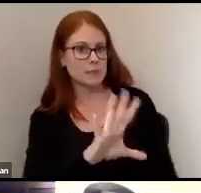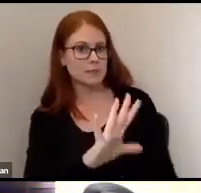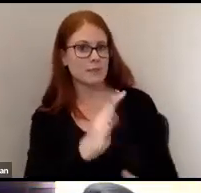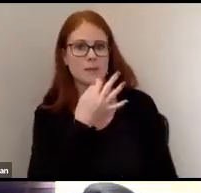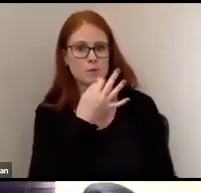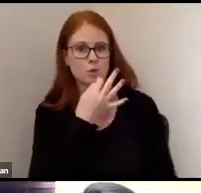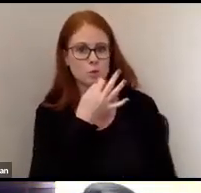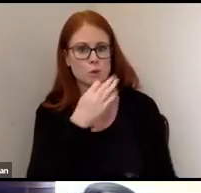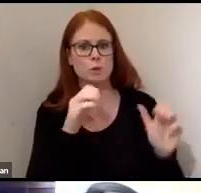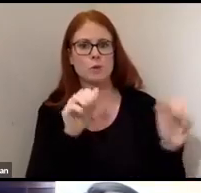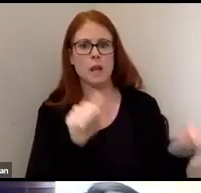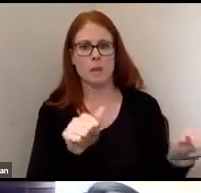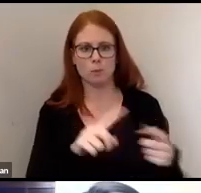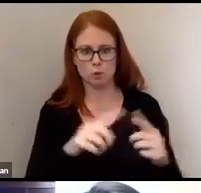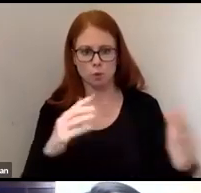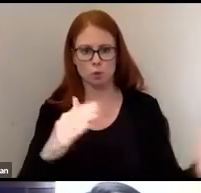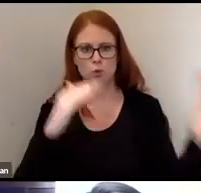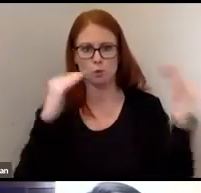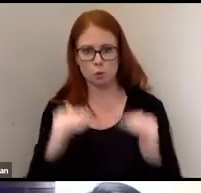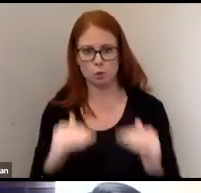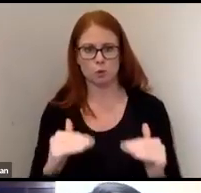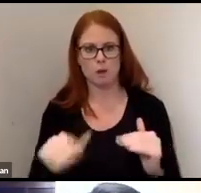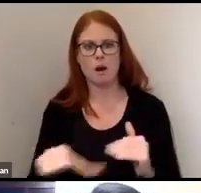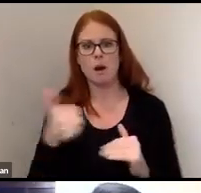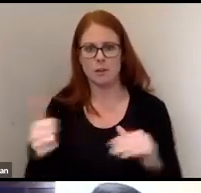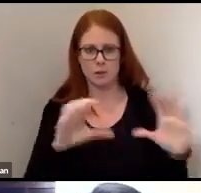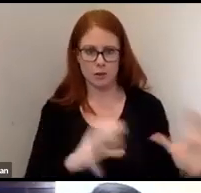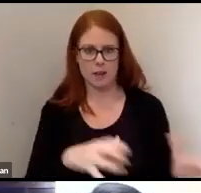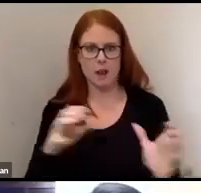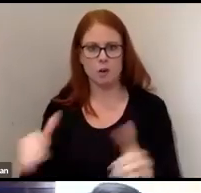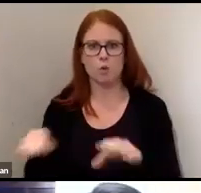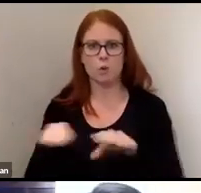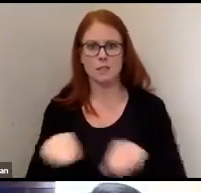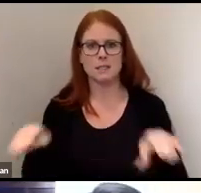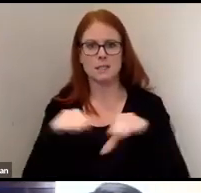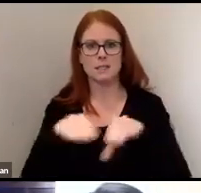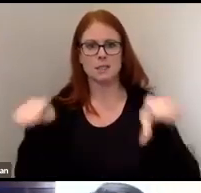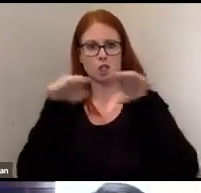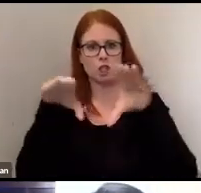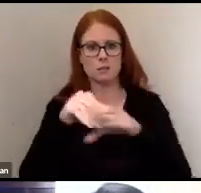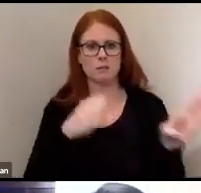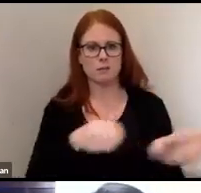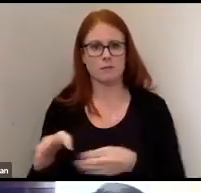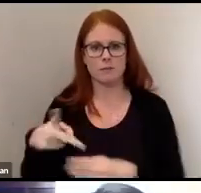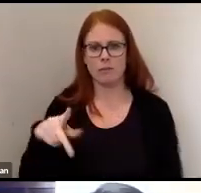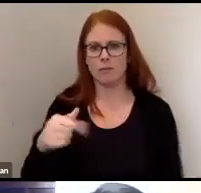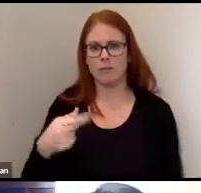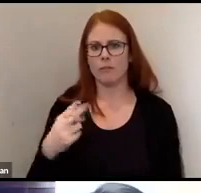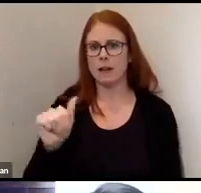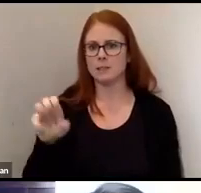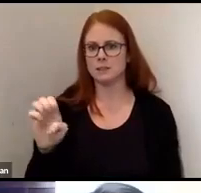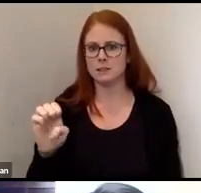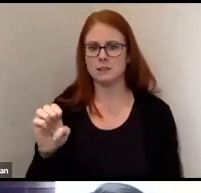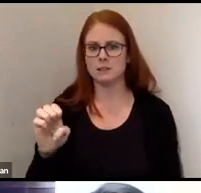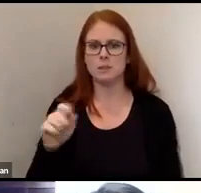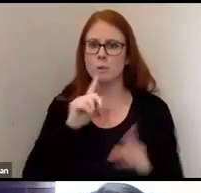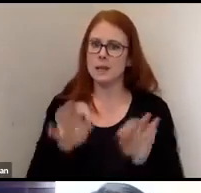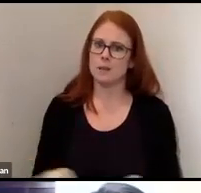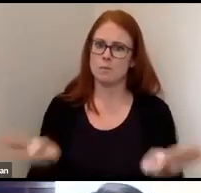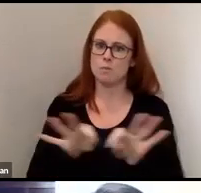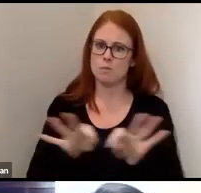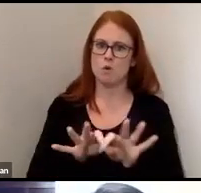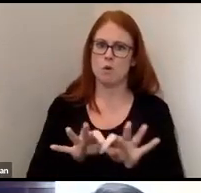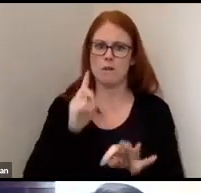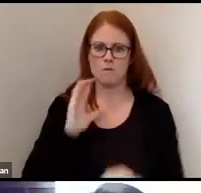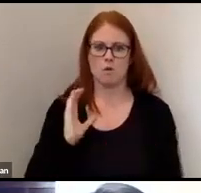and be able to move to other tiers in the phase as well as other phases. Very important for our